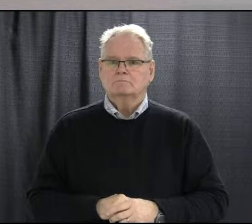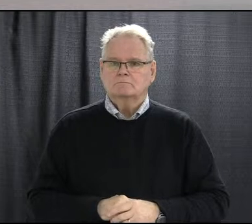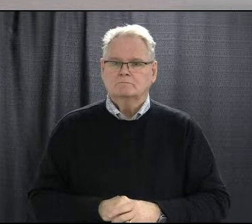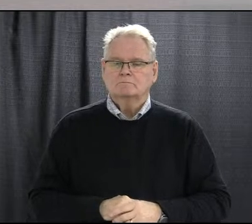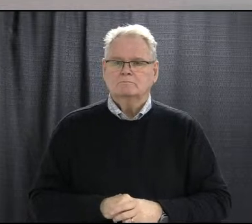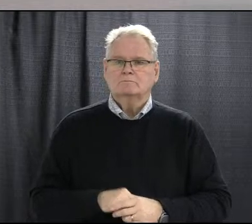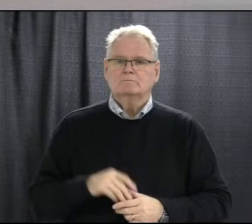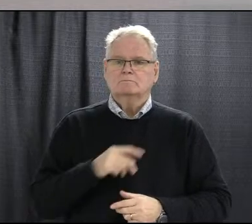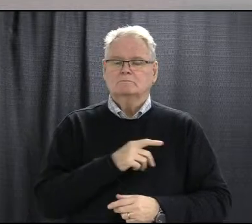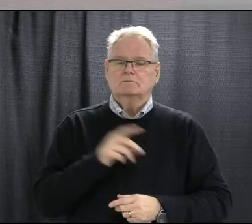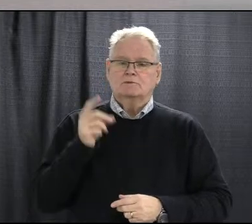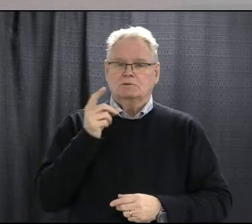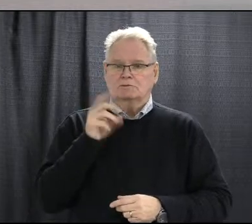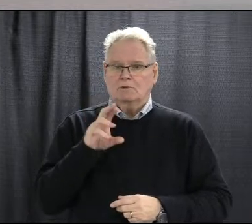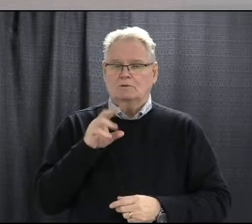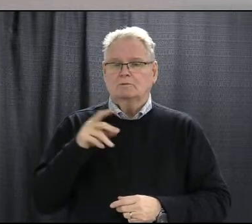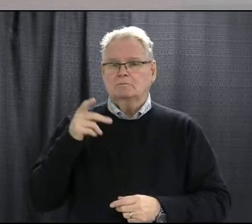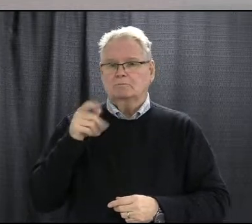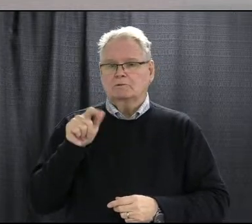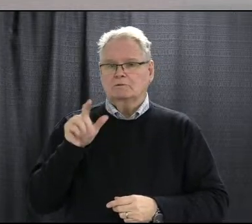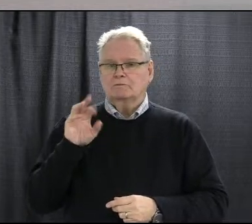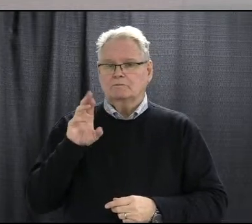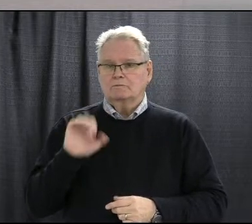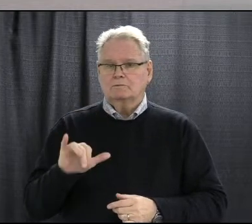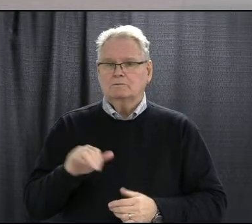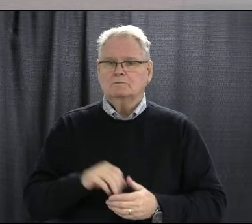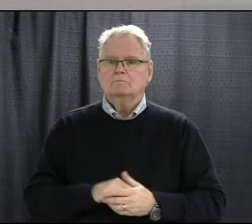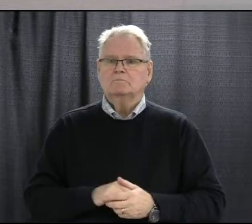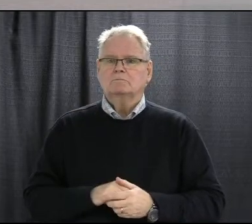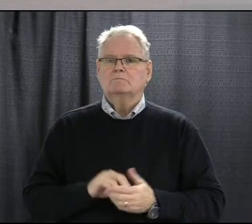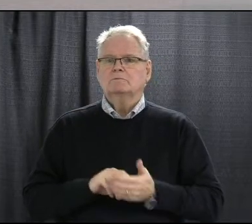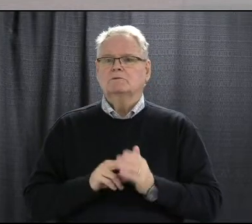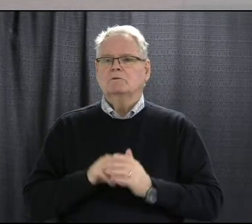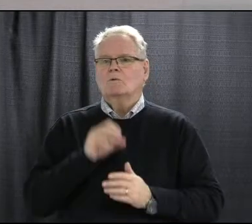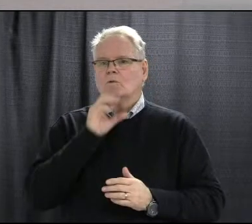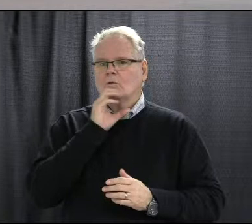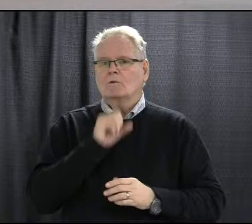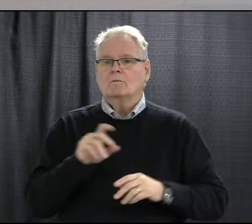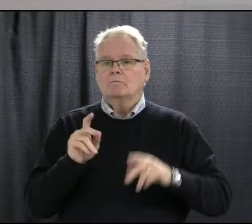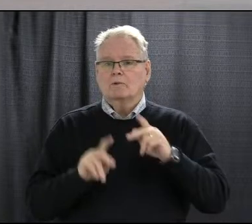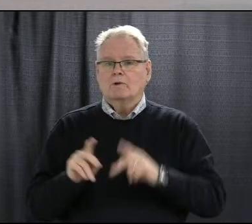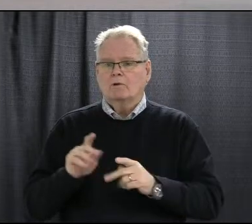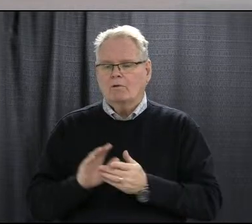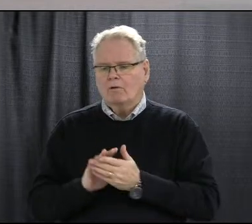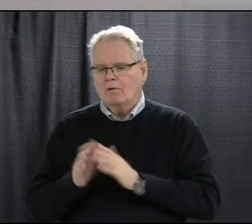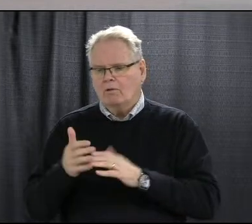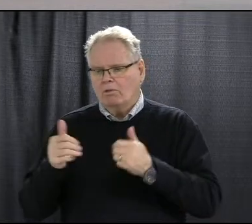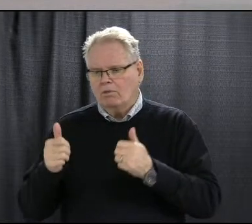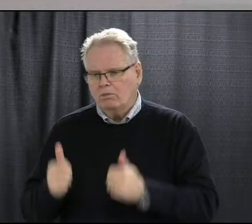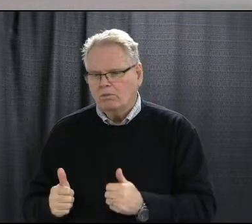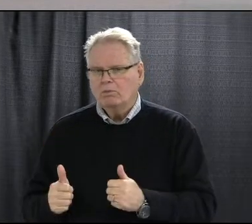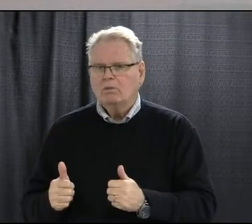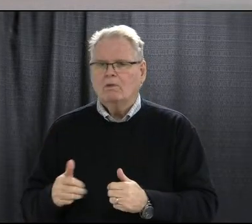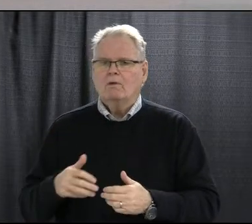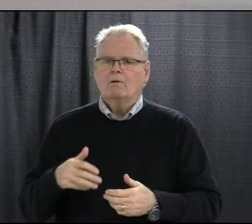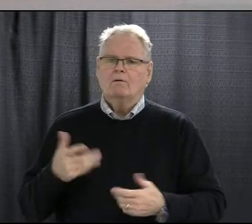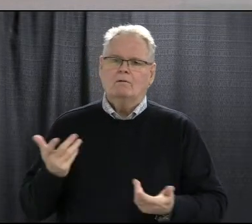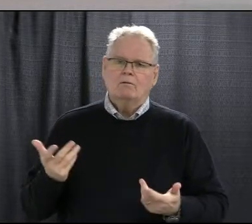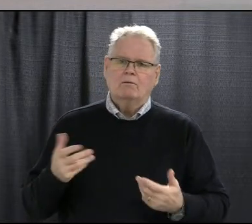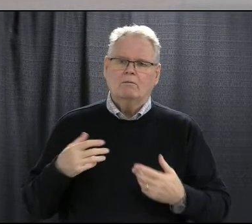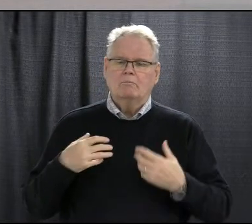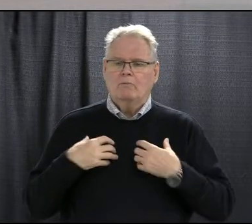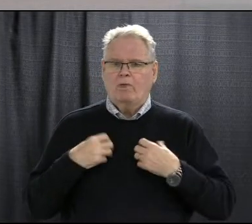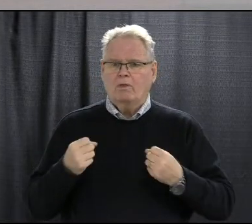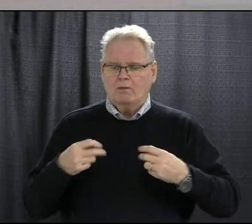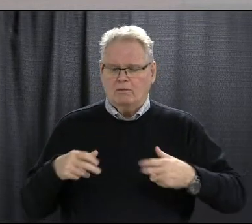as we're coming to the end of our lives, we get frail. And a lot of the things that happen in medicine